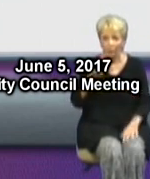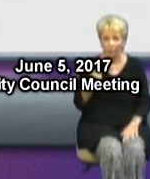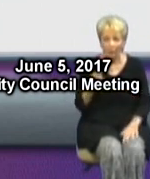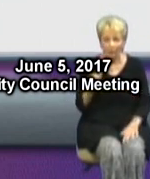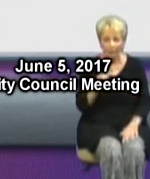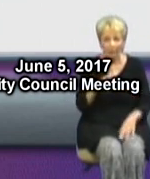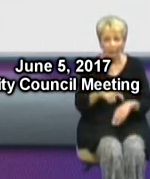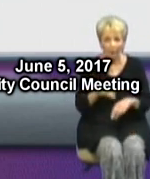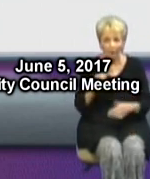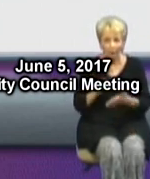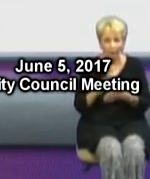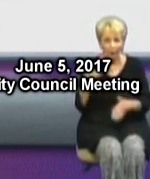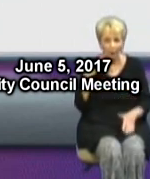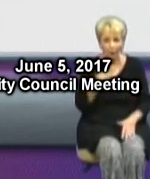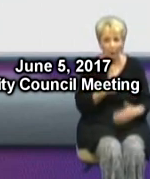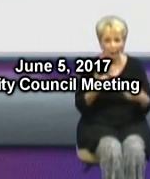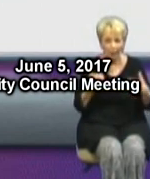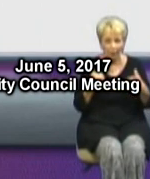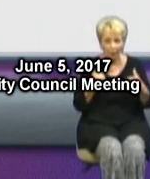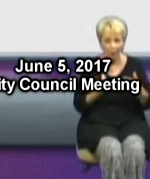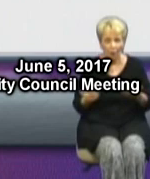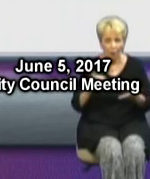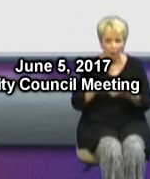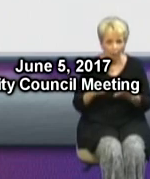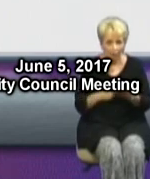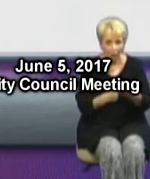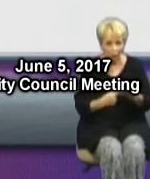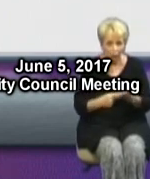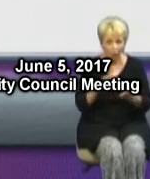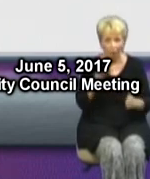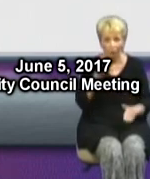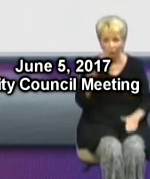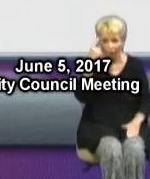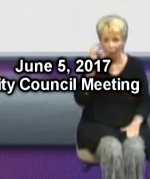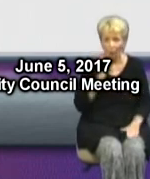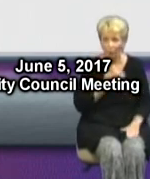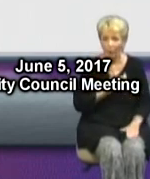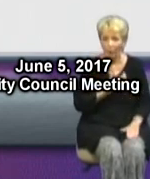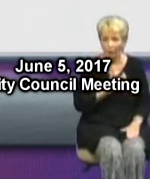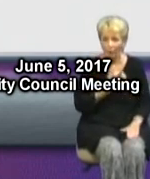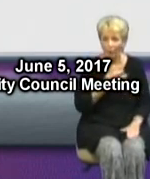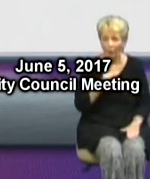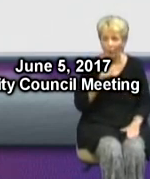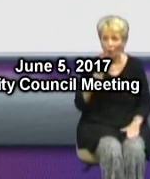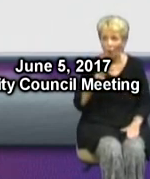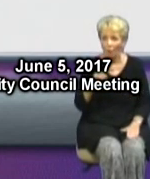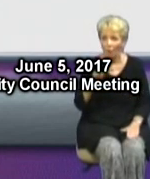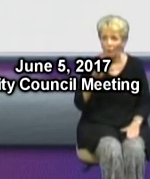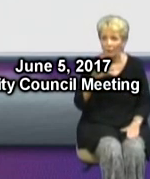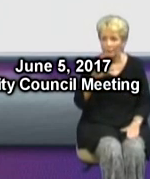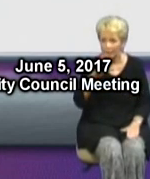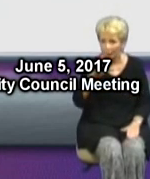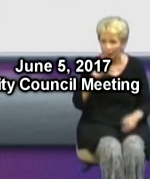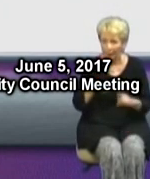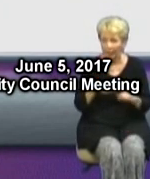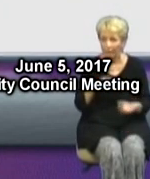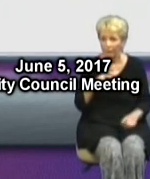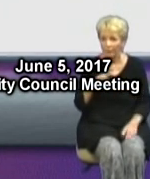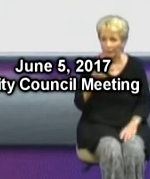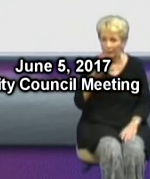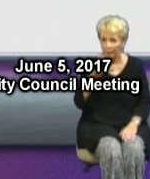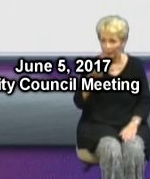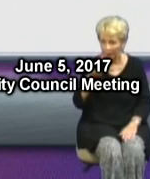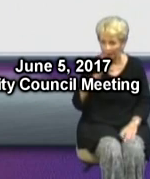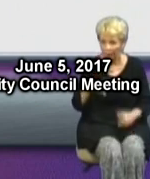same time that we are going to be having to renegotiate fees for our off-air channels, which is CBS,